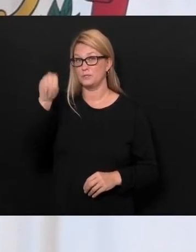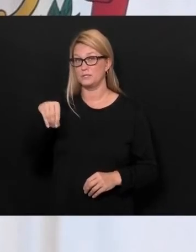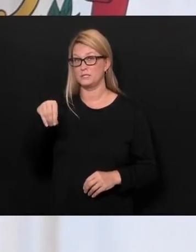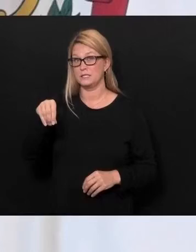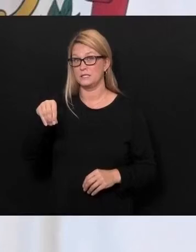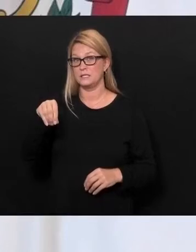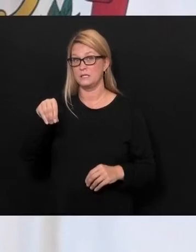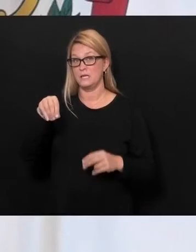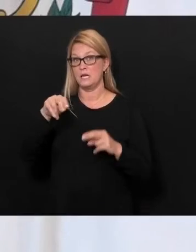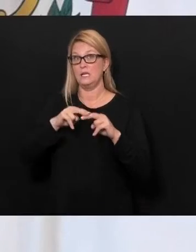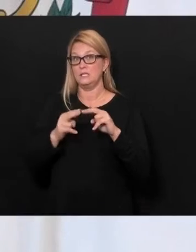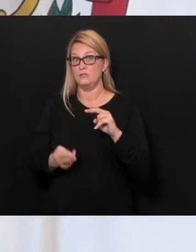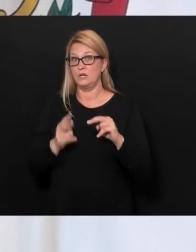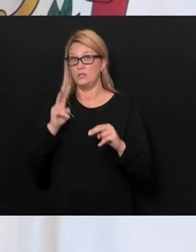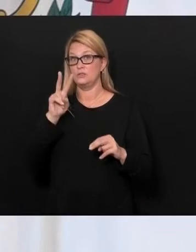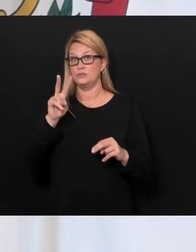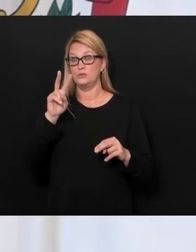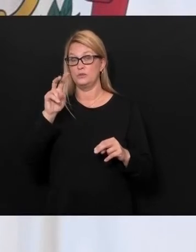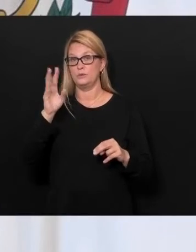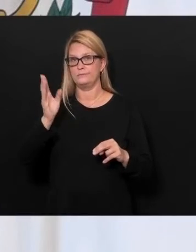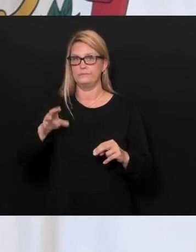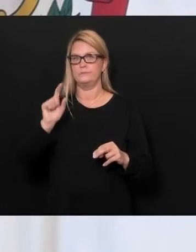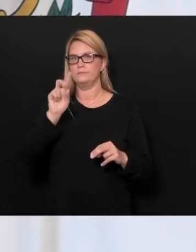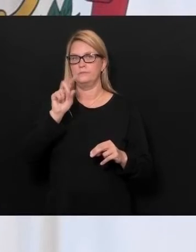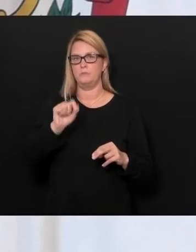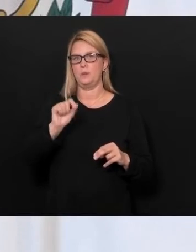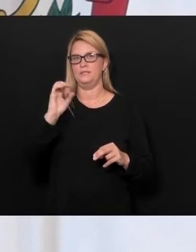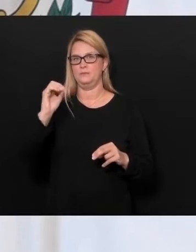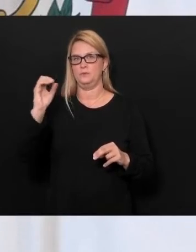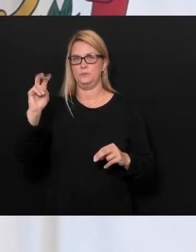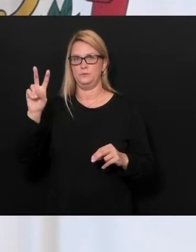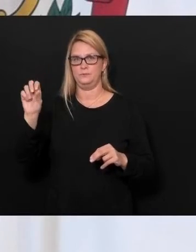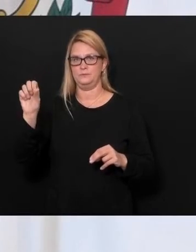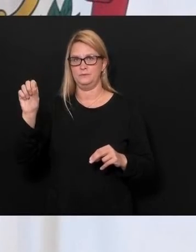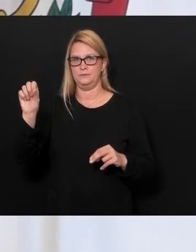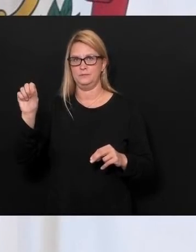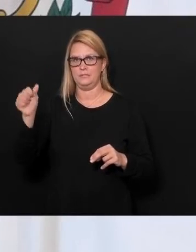another 0.2% from the previous month. This marks the